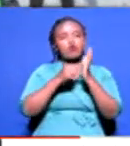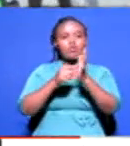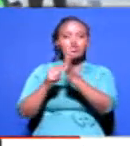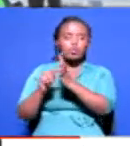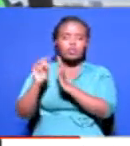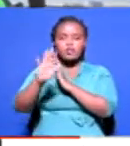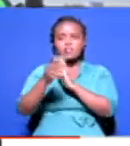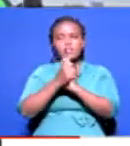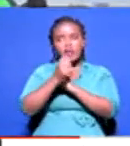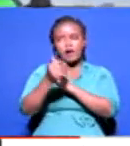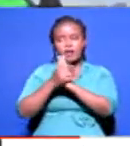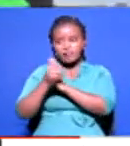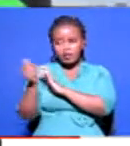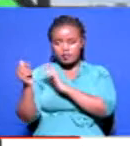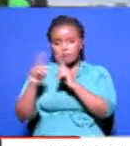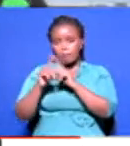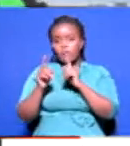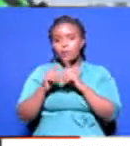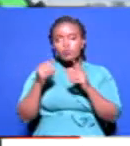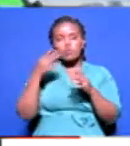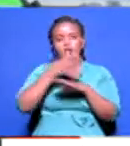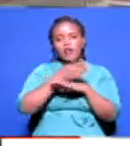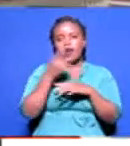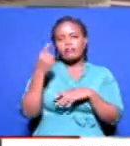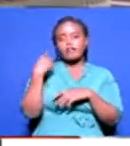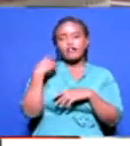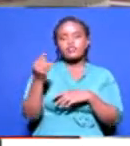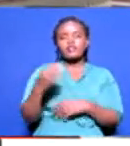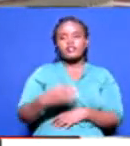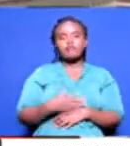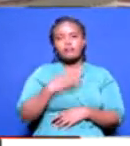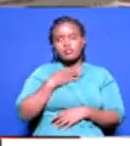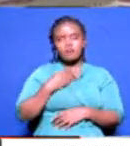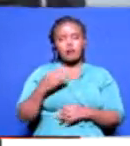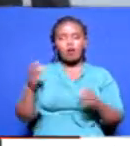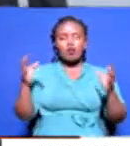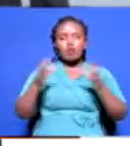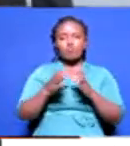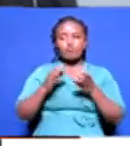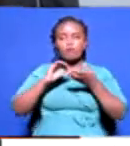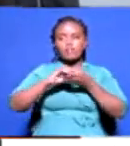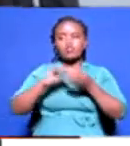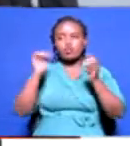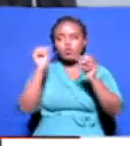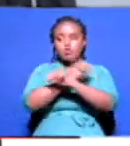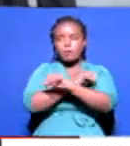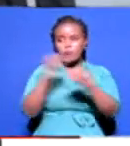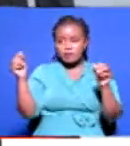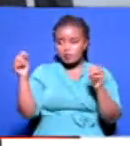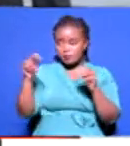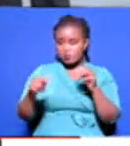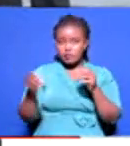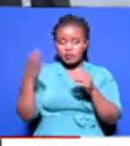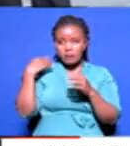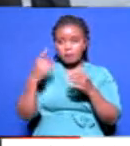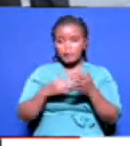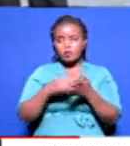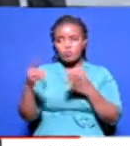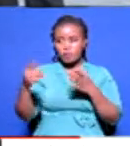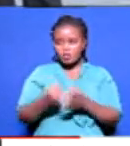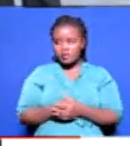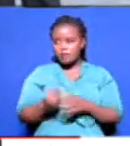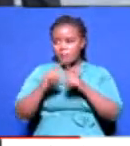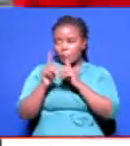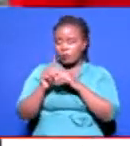the showstopper following the recent visit by the International Gymnastics Federation president this past weekend. The day is observed with anticipation